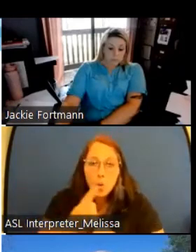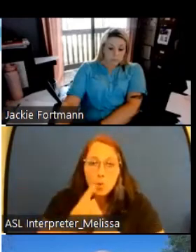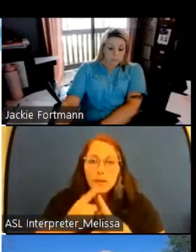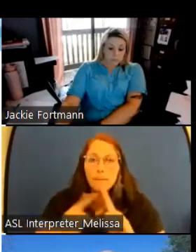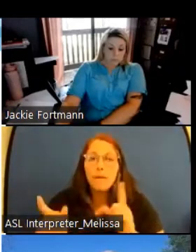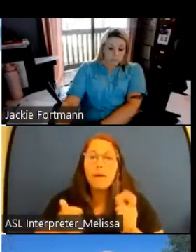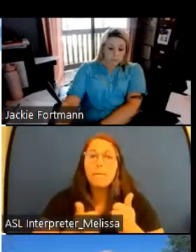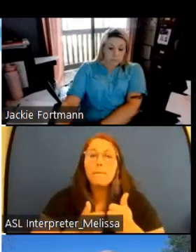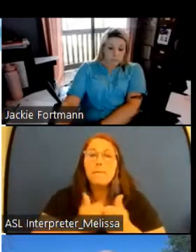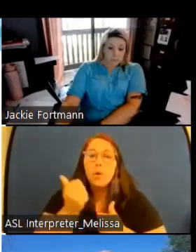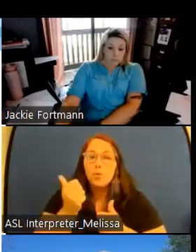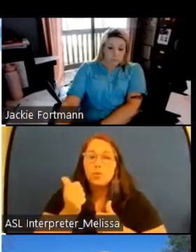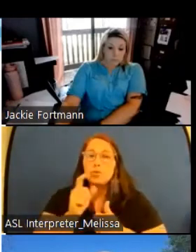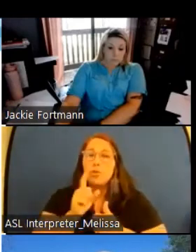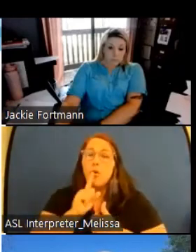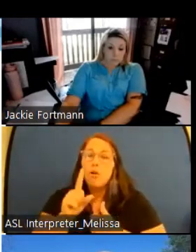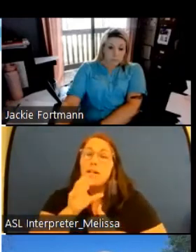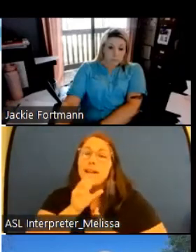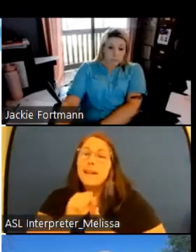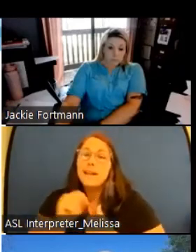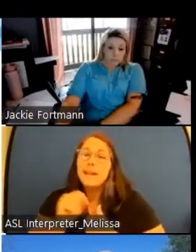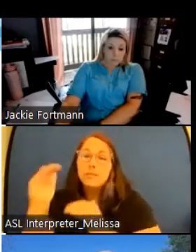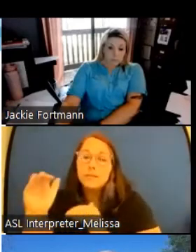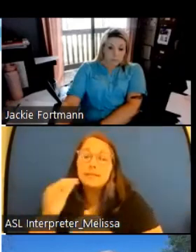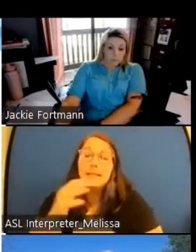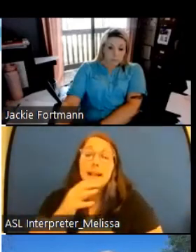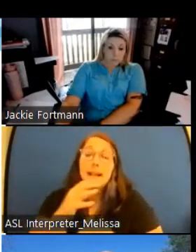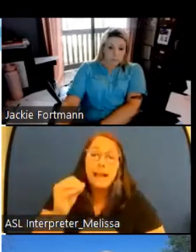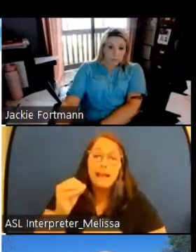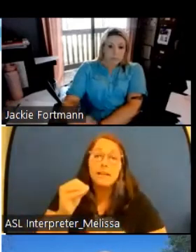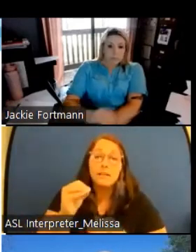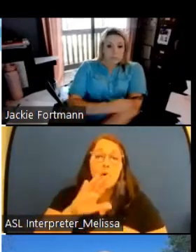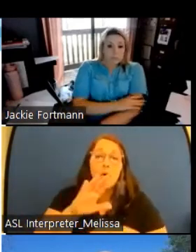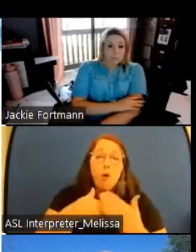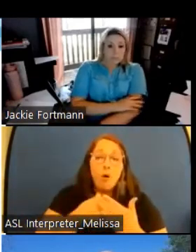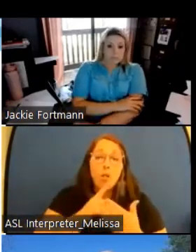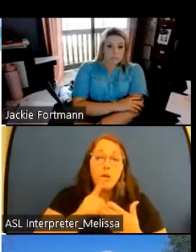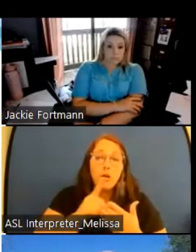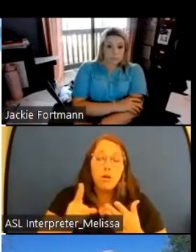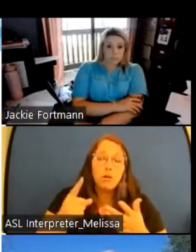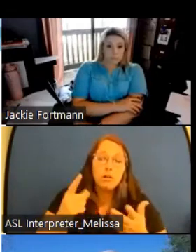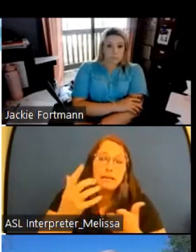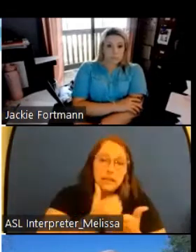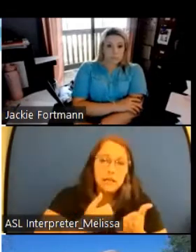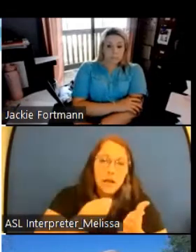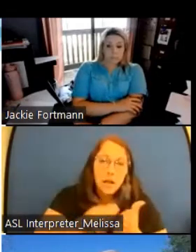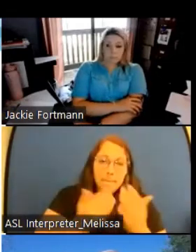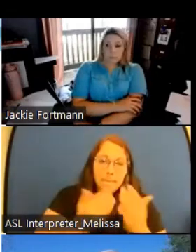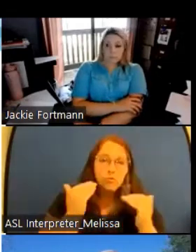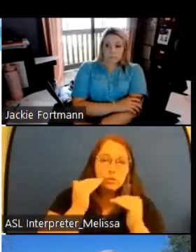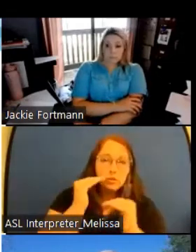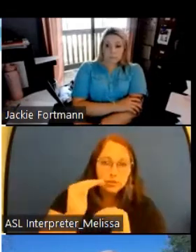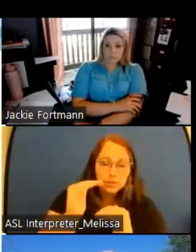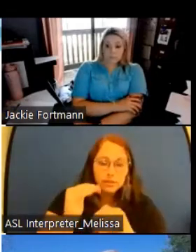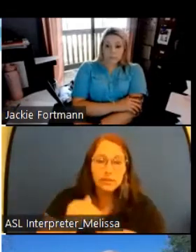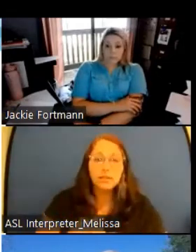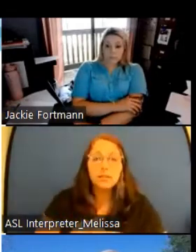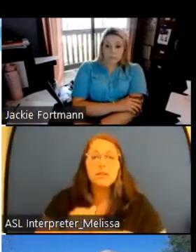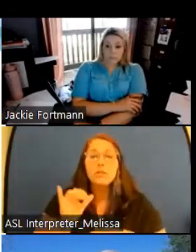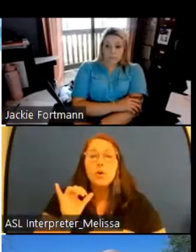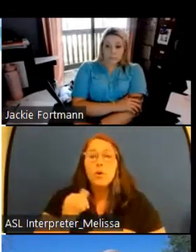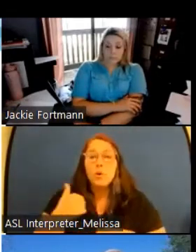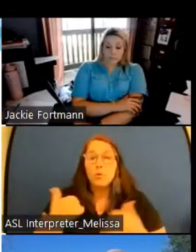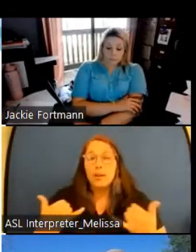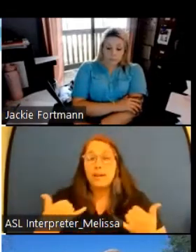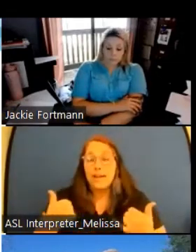all income restricted. But this supportive housing that we have developed is very important in preventing homelessness. We have close to